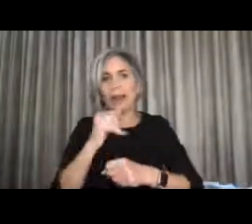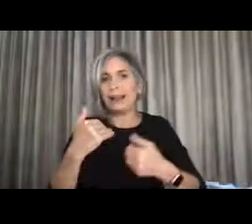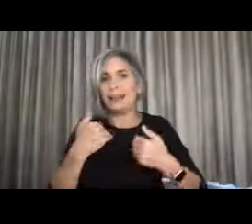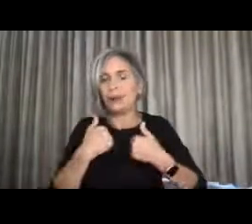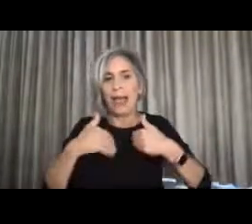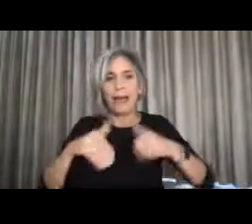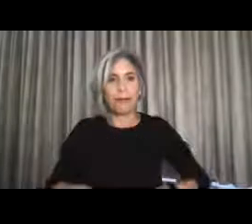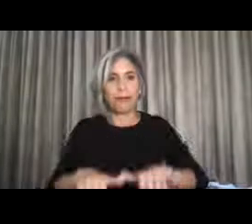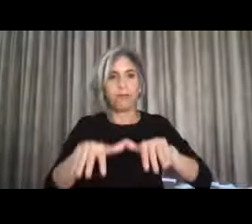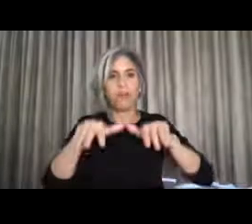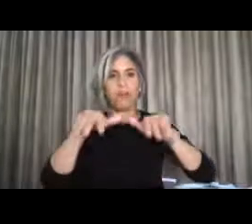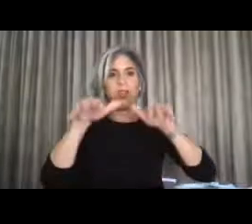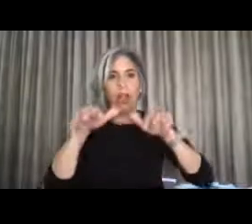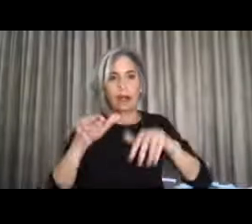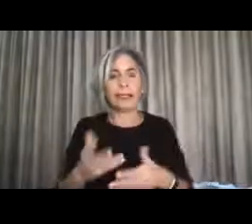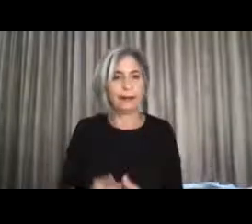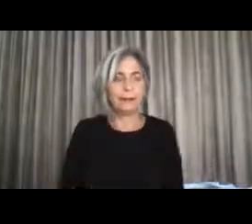we also like to have,